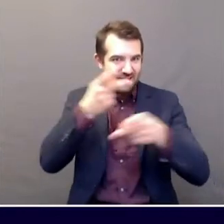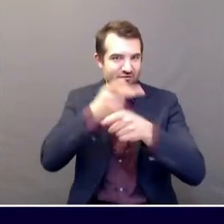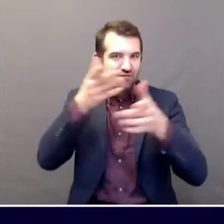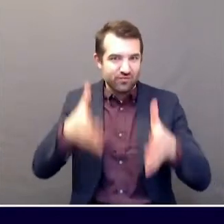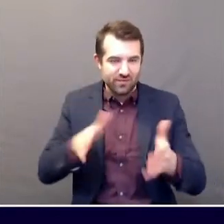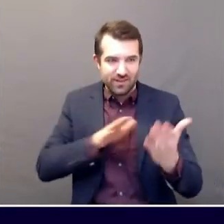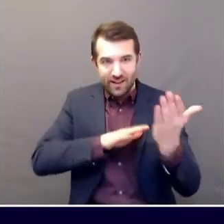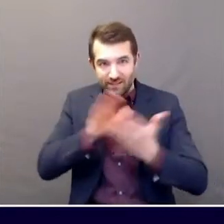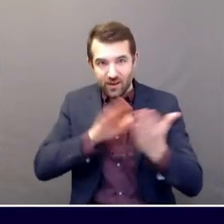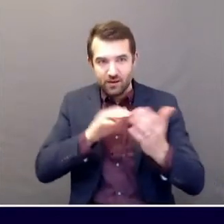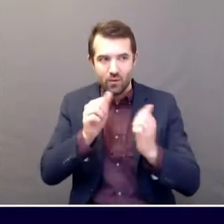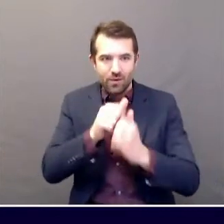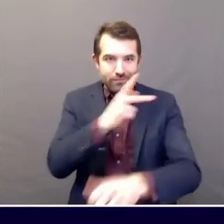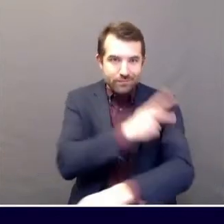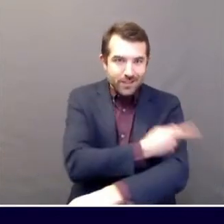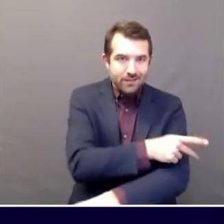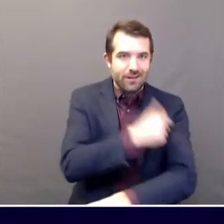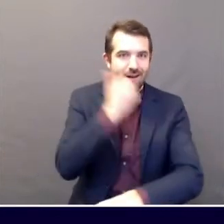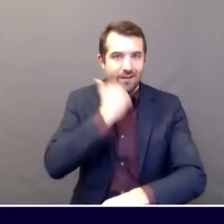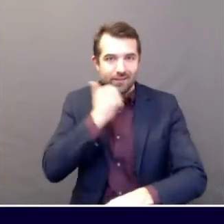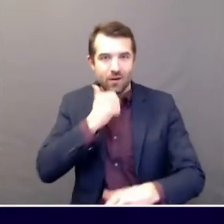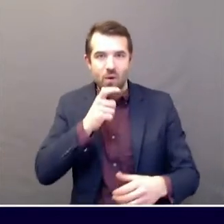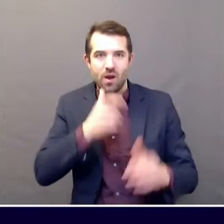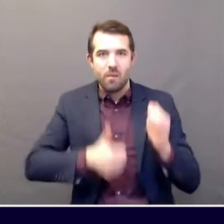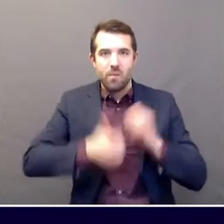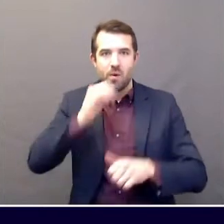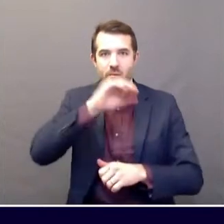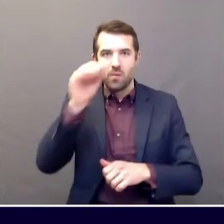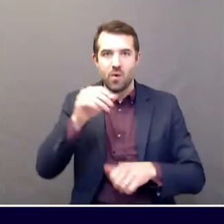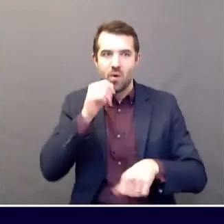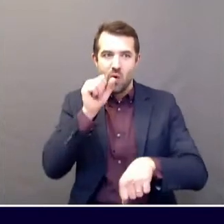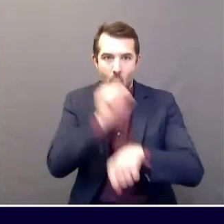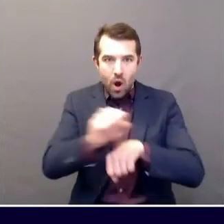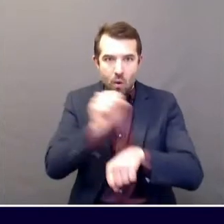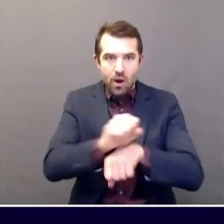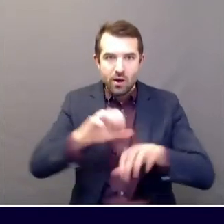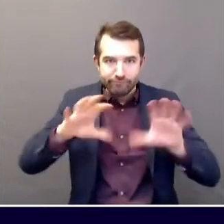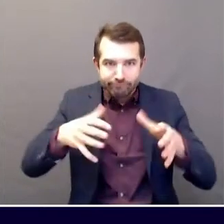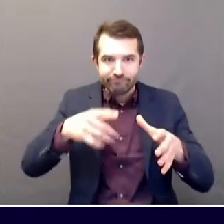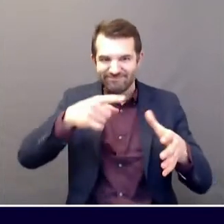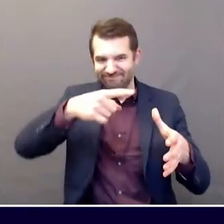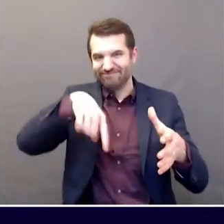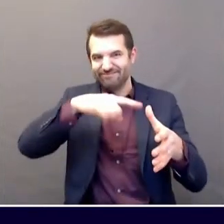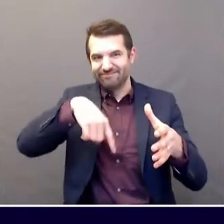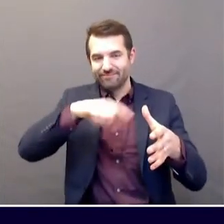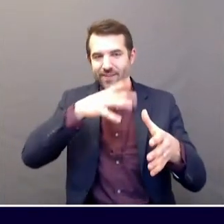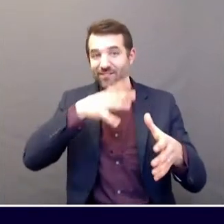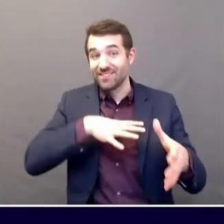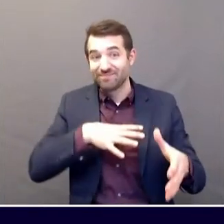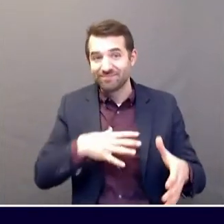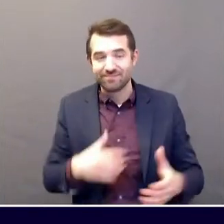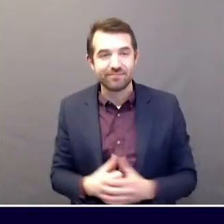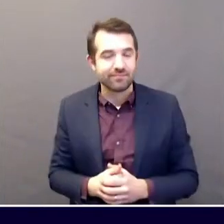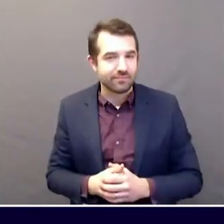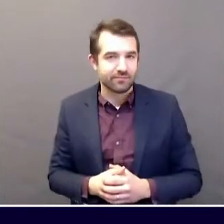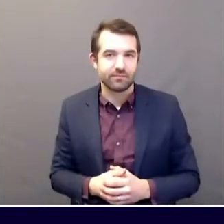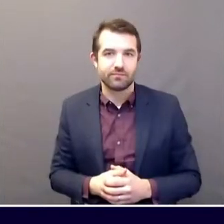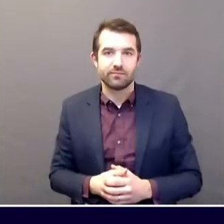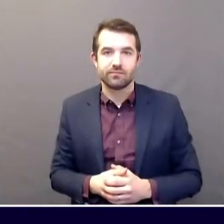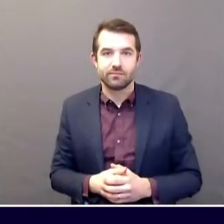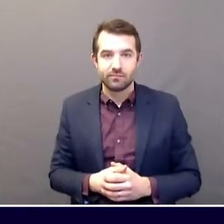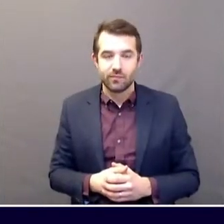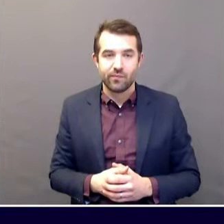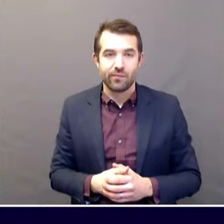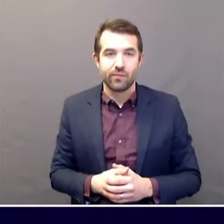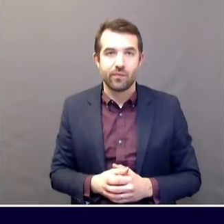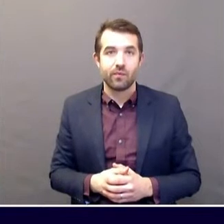seeing is an effect of that decision, which again has the benefit of making sure that all folks are vaccinated. But in this case, it